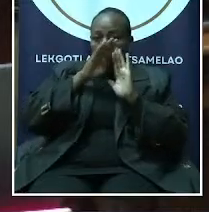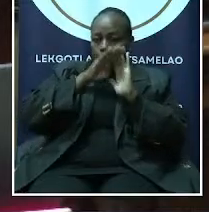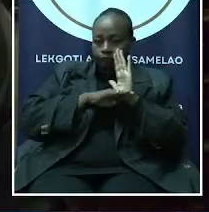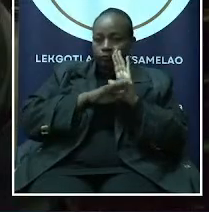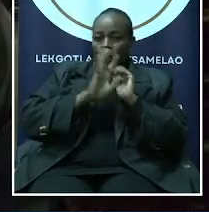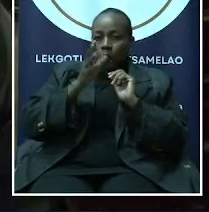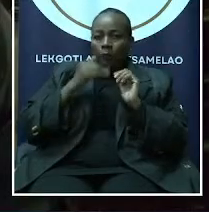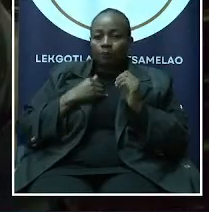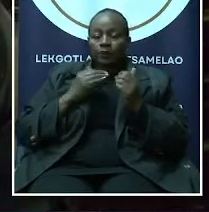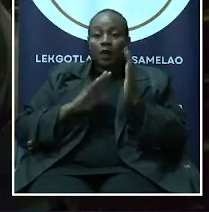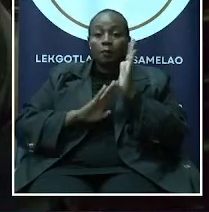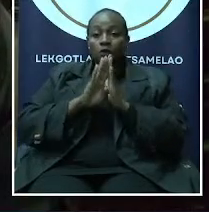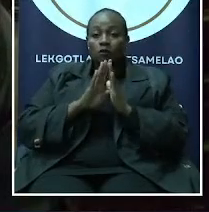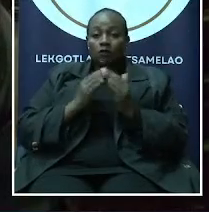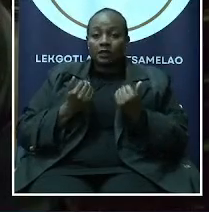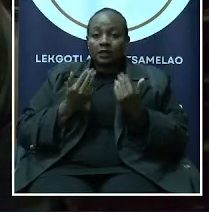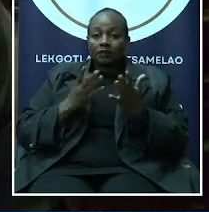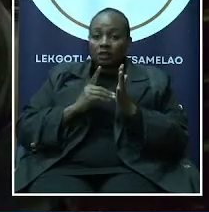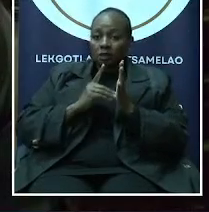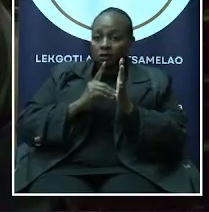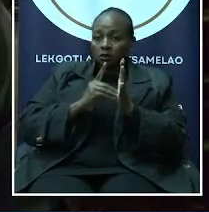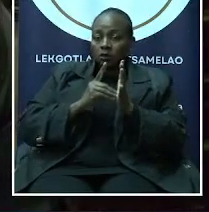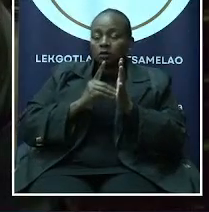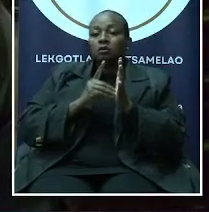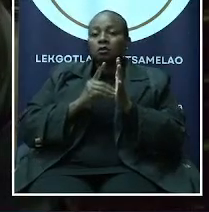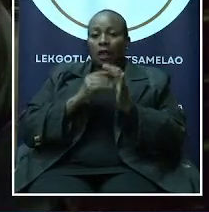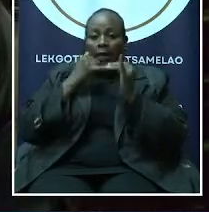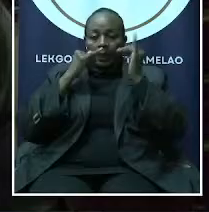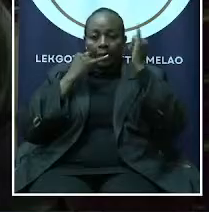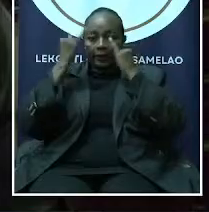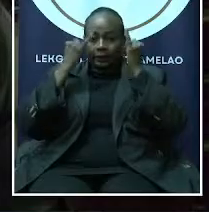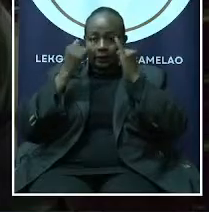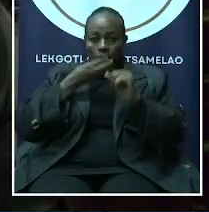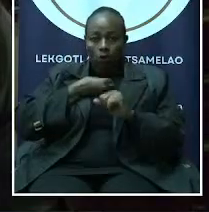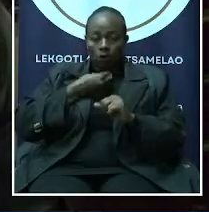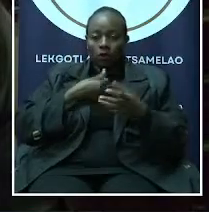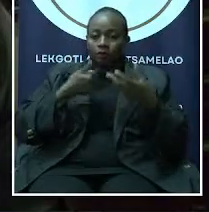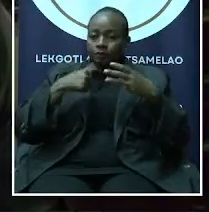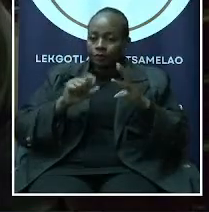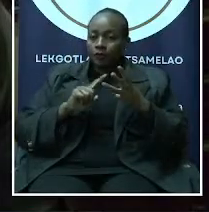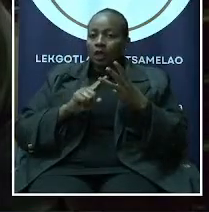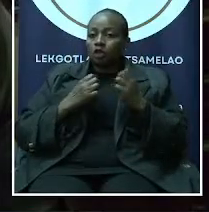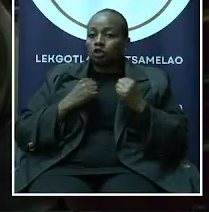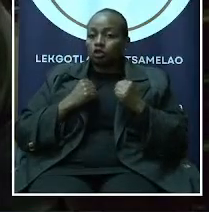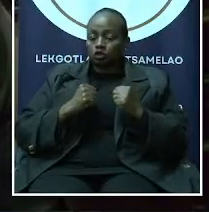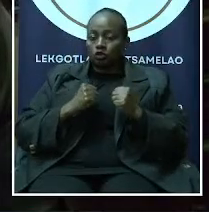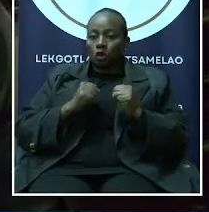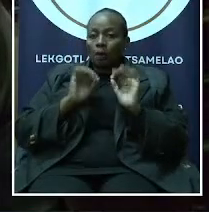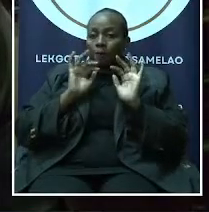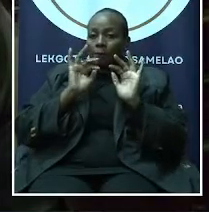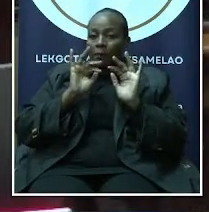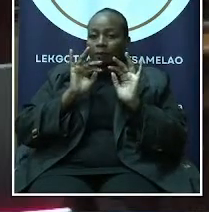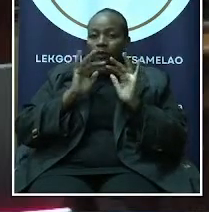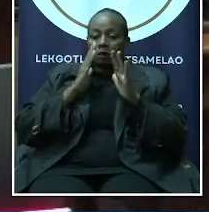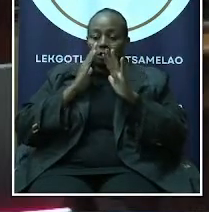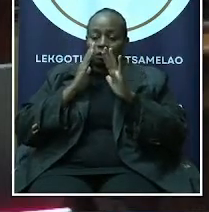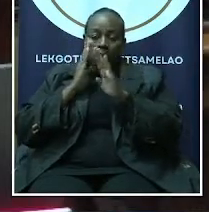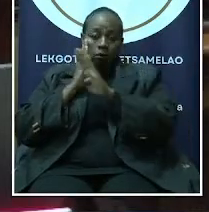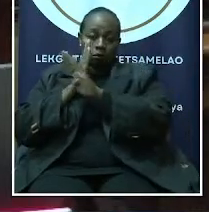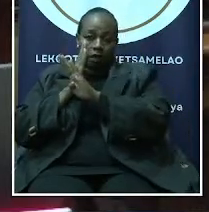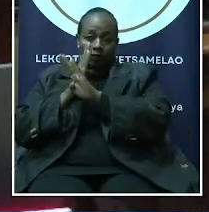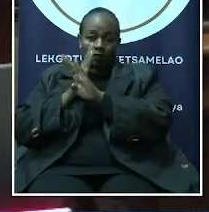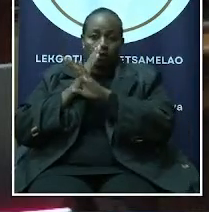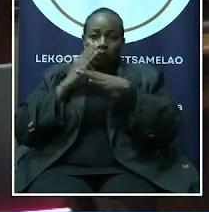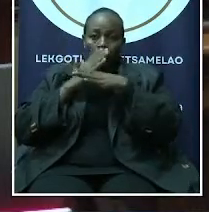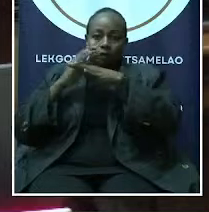improved service delivery through youth-led initiatives. There will be a stronger public-private collaboration in skills